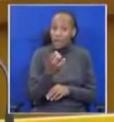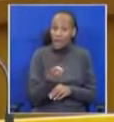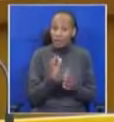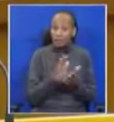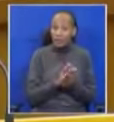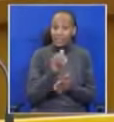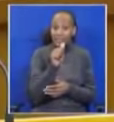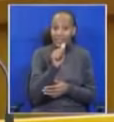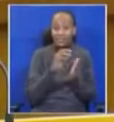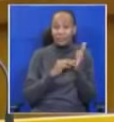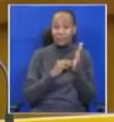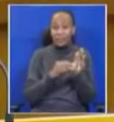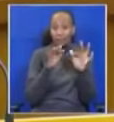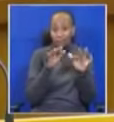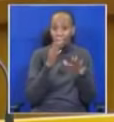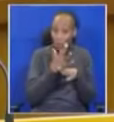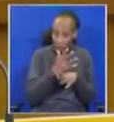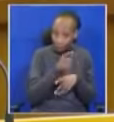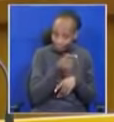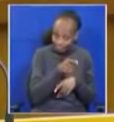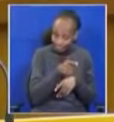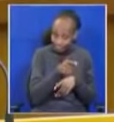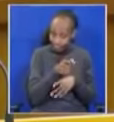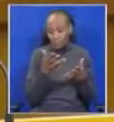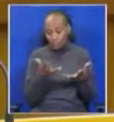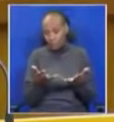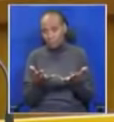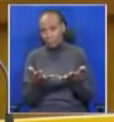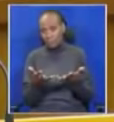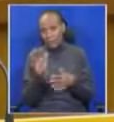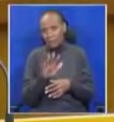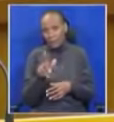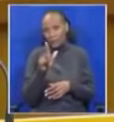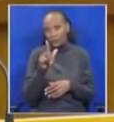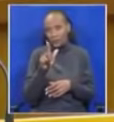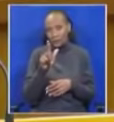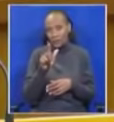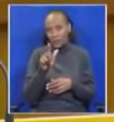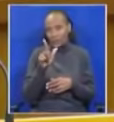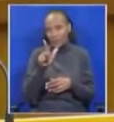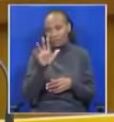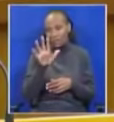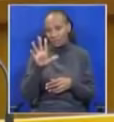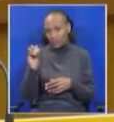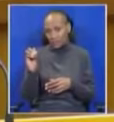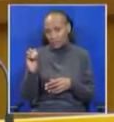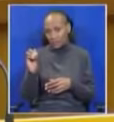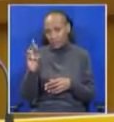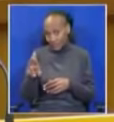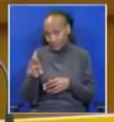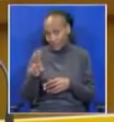work, working people earn even 750 rand a month, who